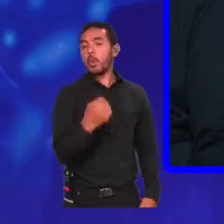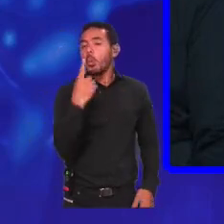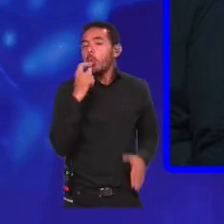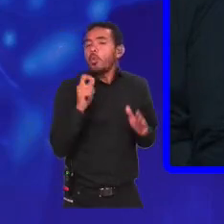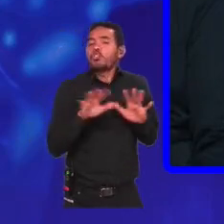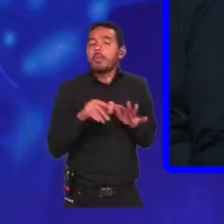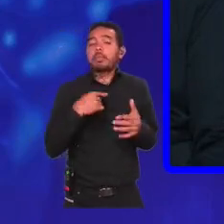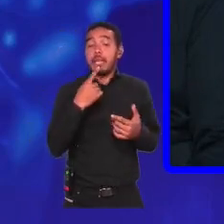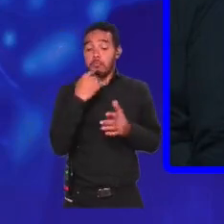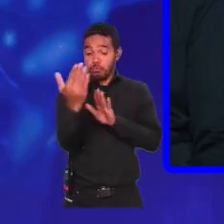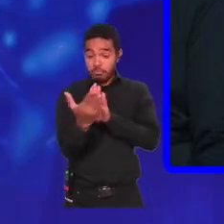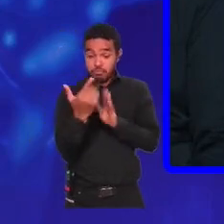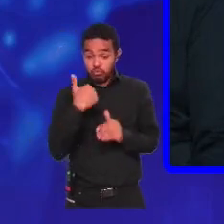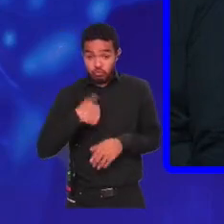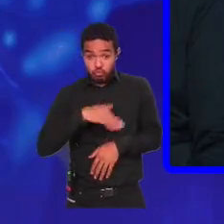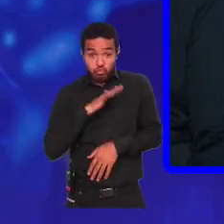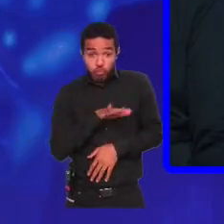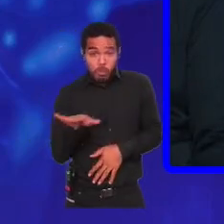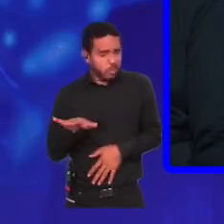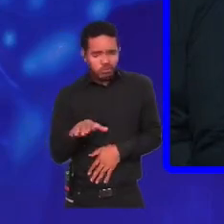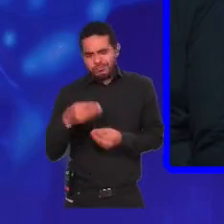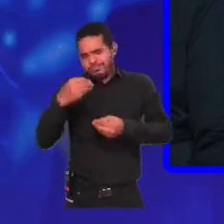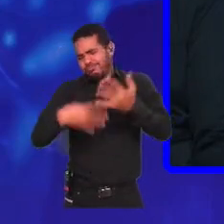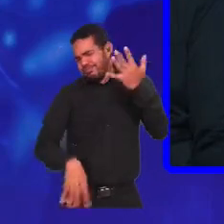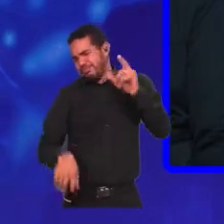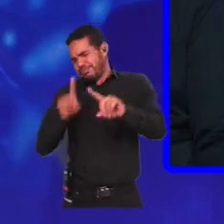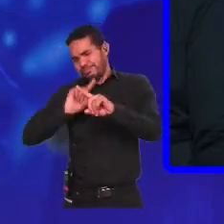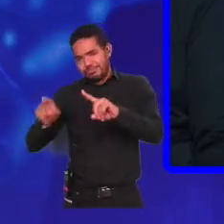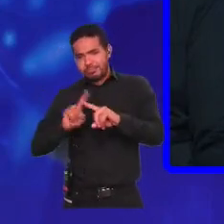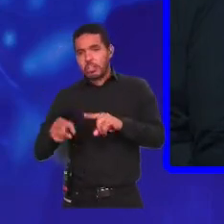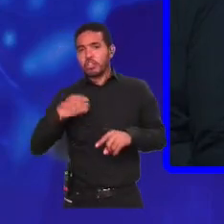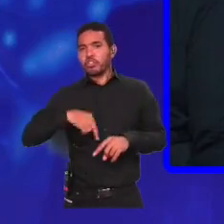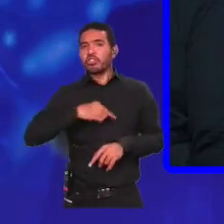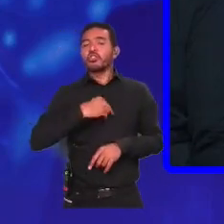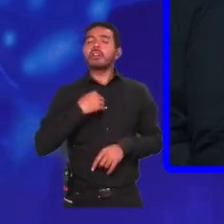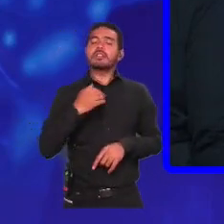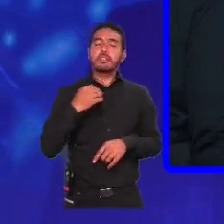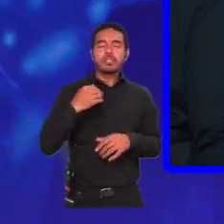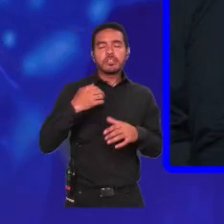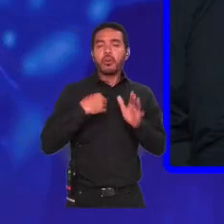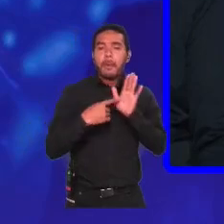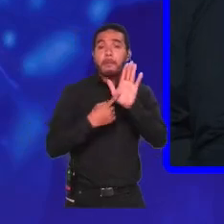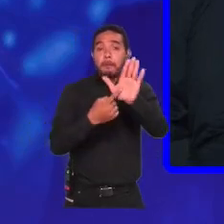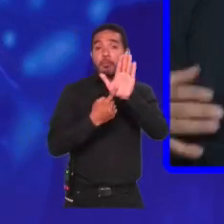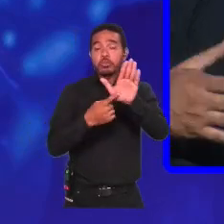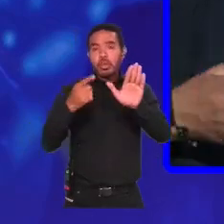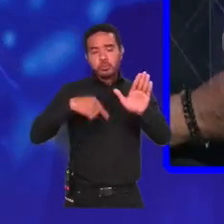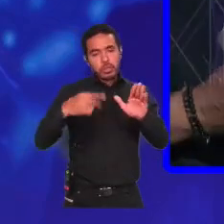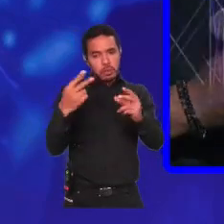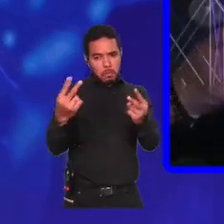that there's many ways for us to find you, or indirectly you to find us.